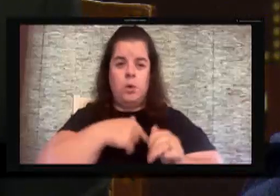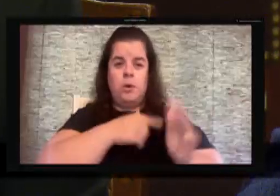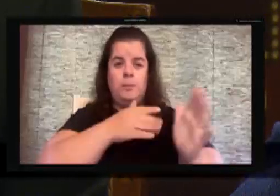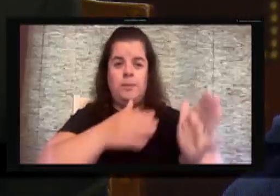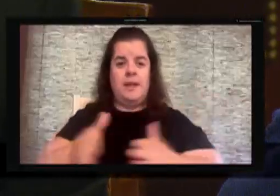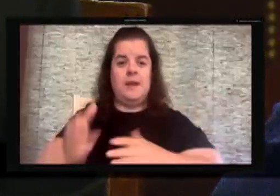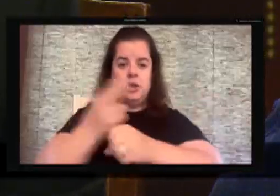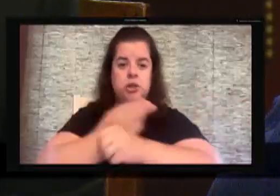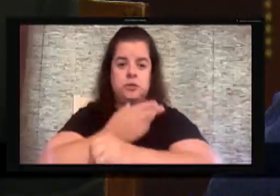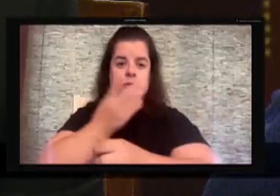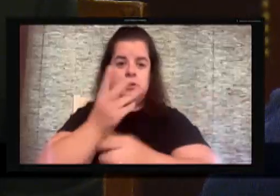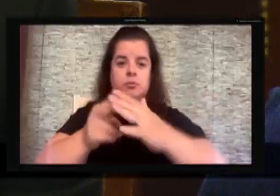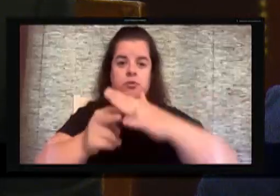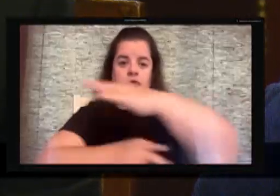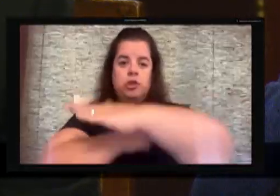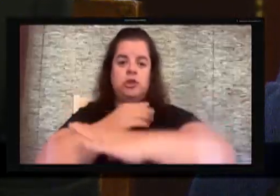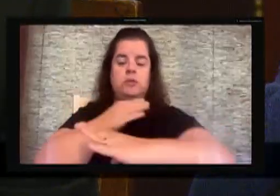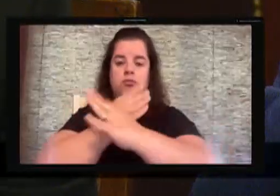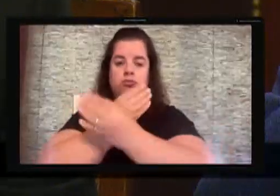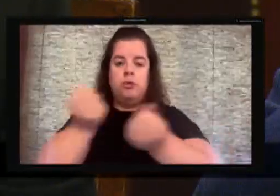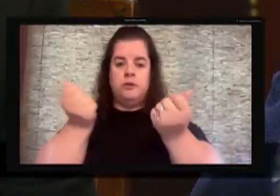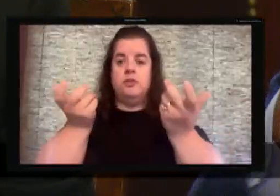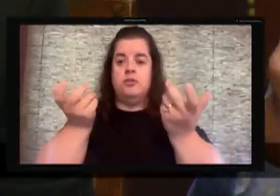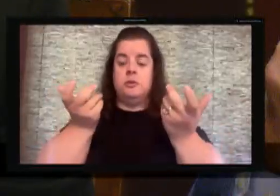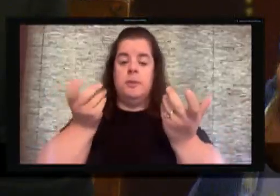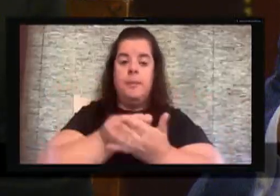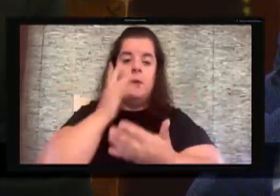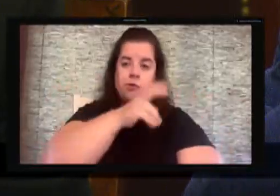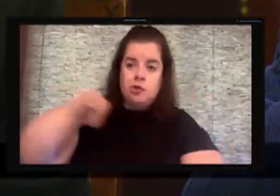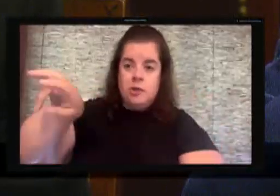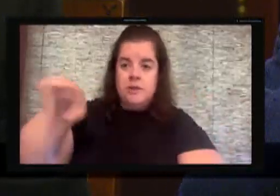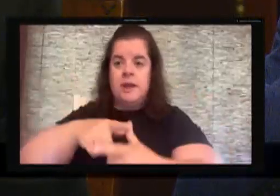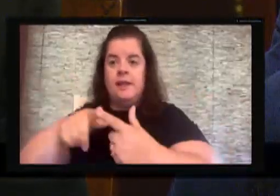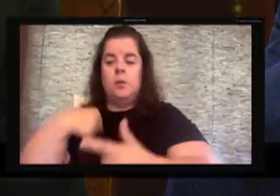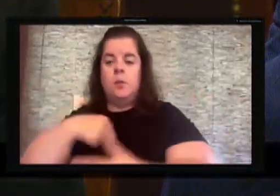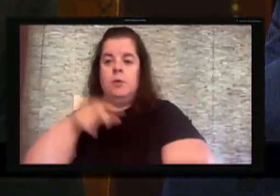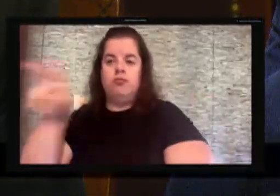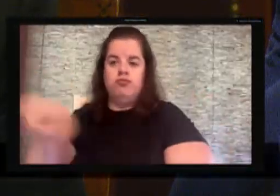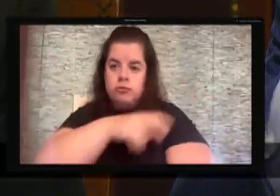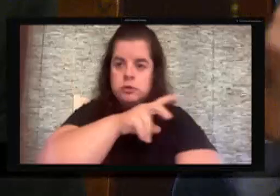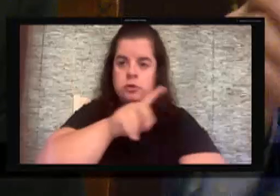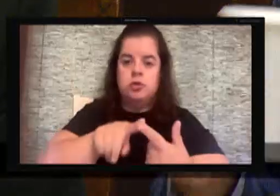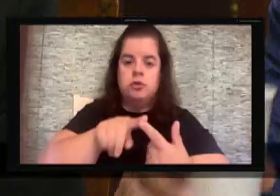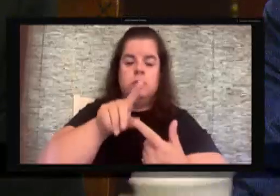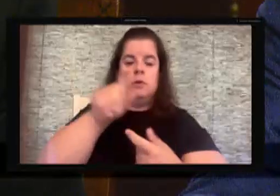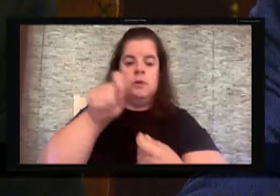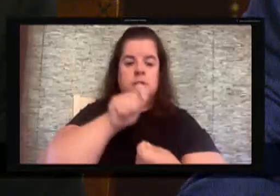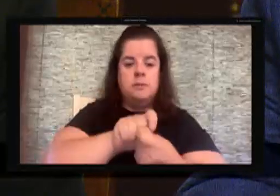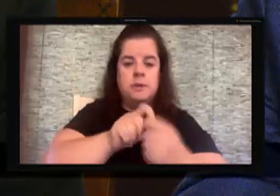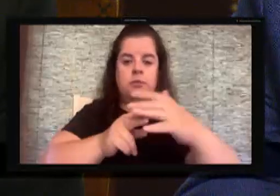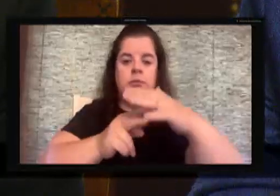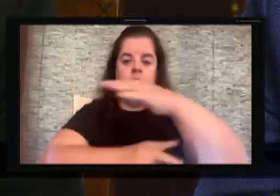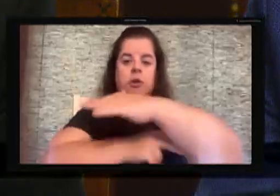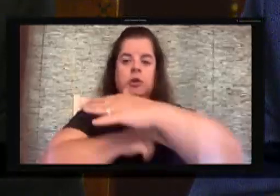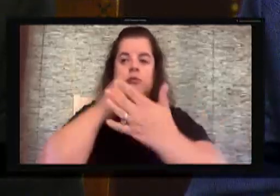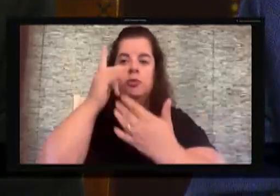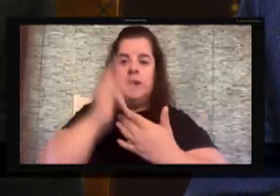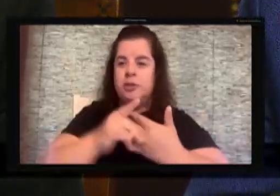that money is put in there and then we will move it into individual bridge projects? That looks like what's happening